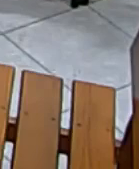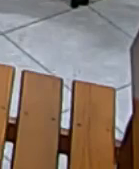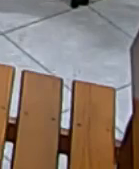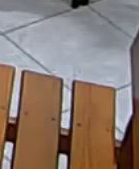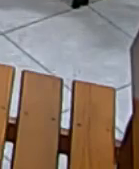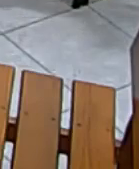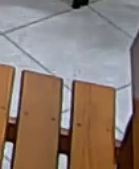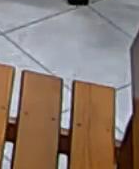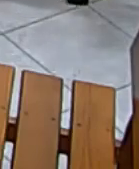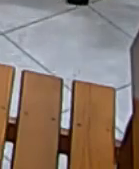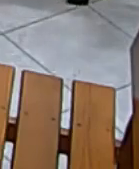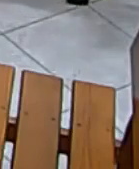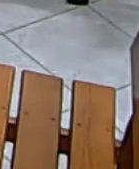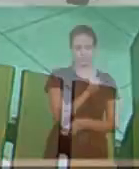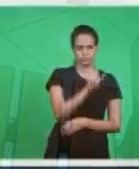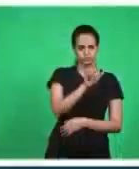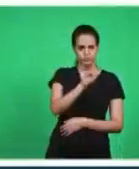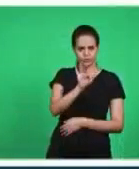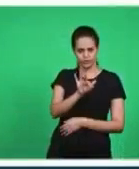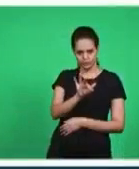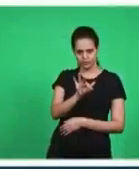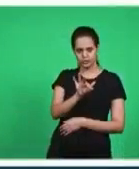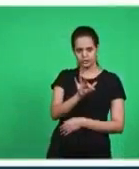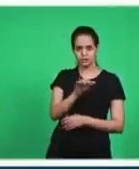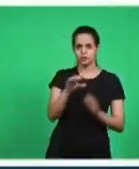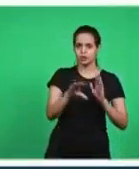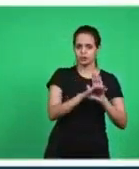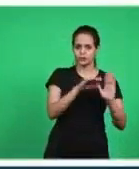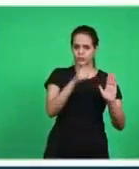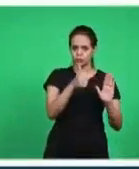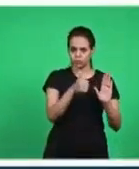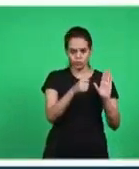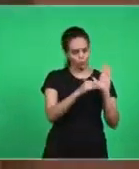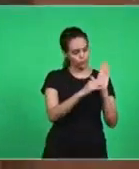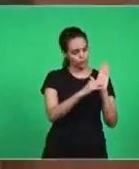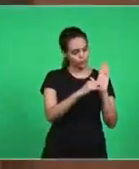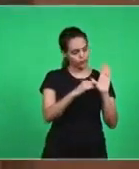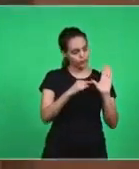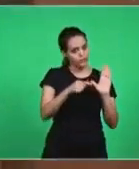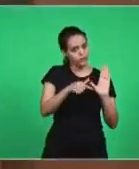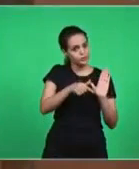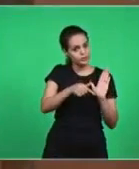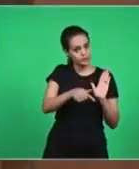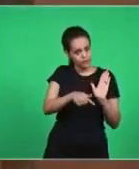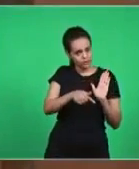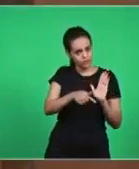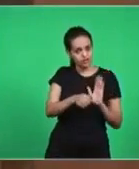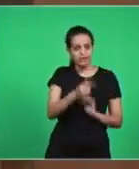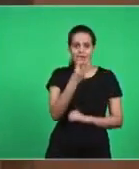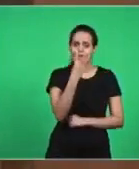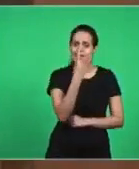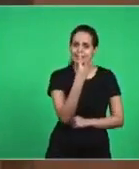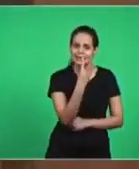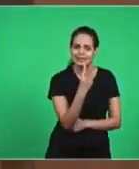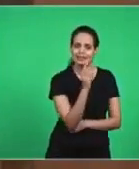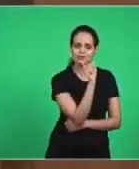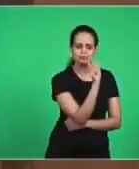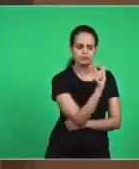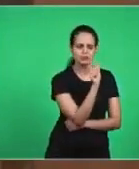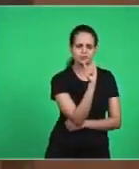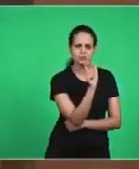We're going to see in the chapter Zephaniah. Now we're going to see in chapter 1 Zephaniah, chapter 7. You're going to find three